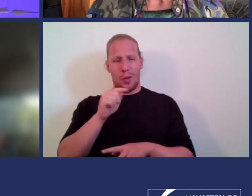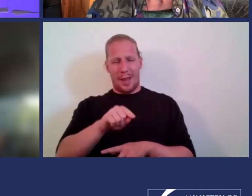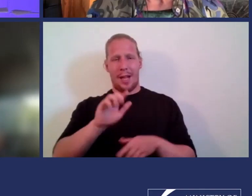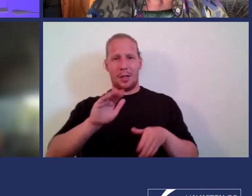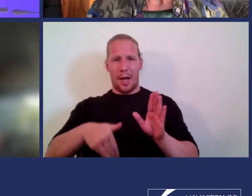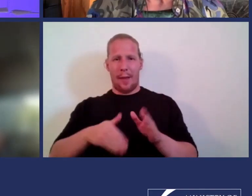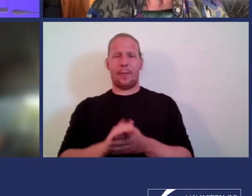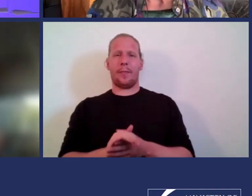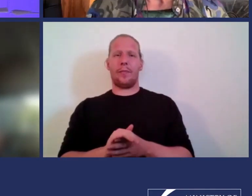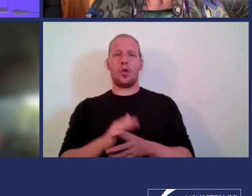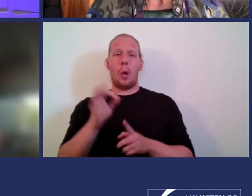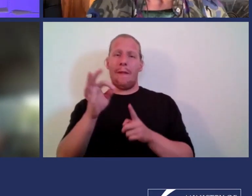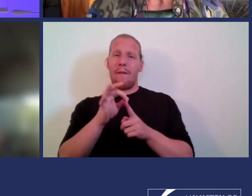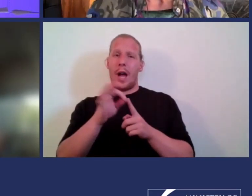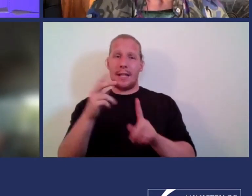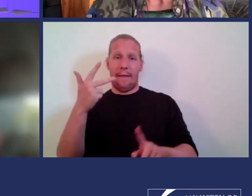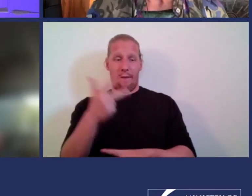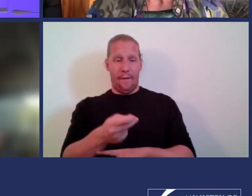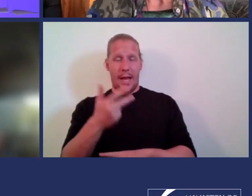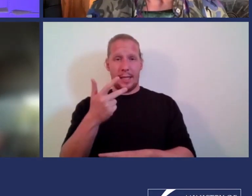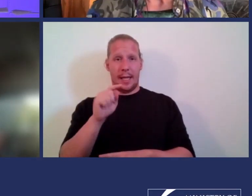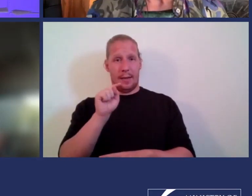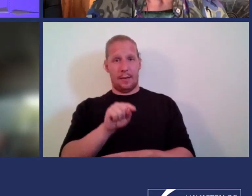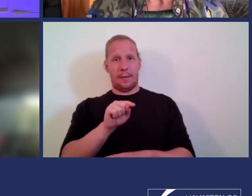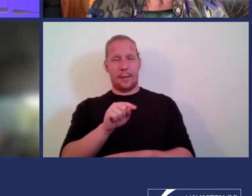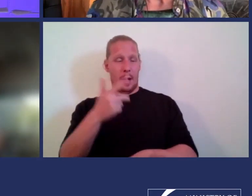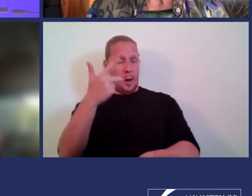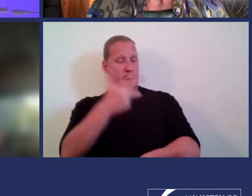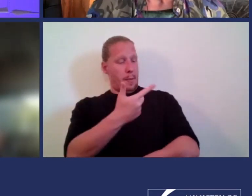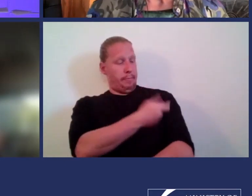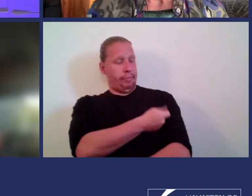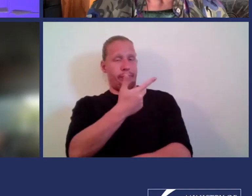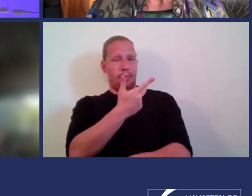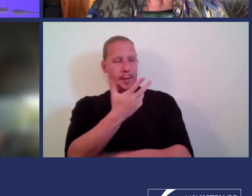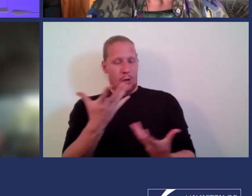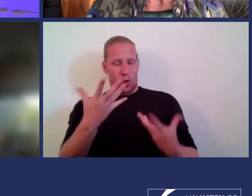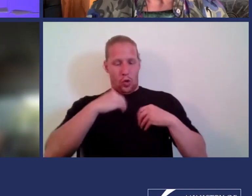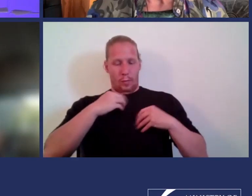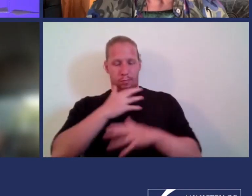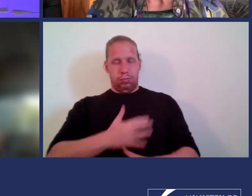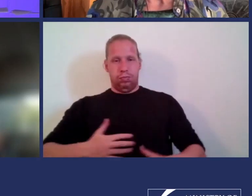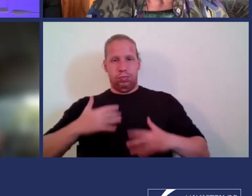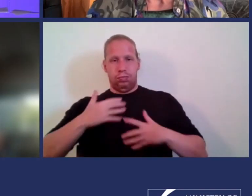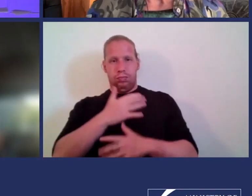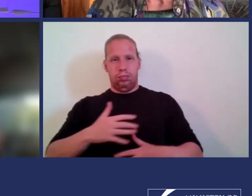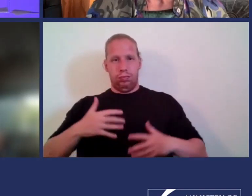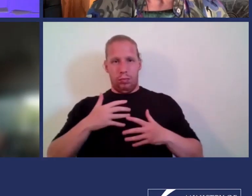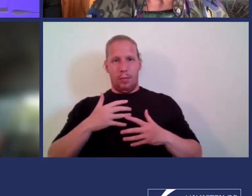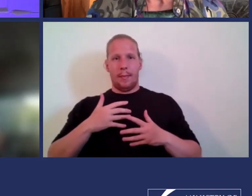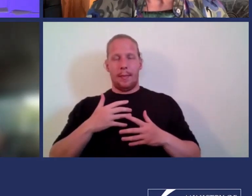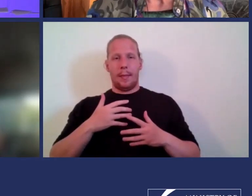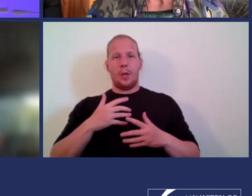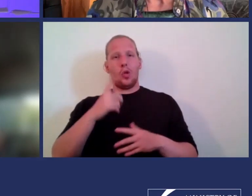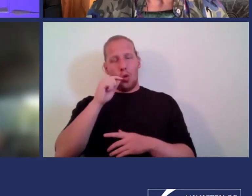Pfizer vaccine, the vaccine goes in and then it's completely degraded in the body within a few days. It is not there anymore. You